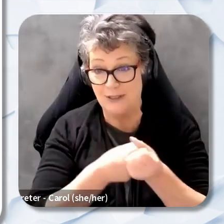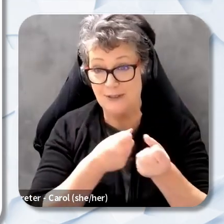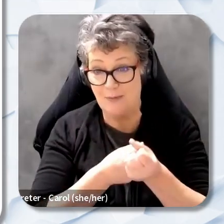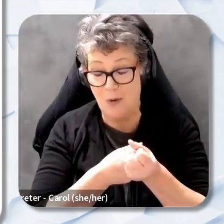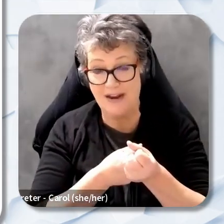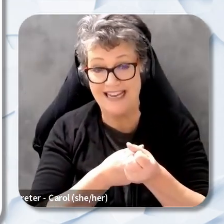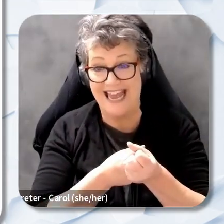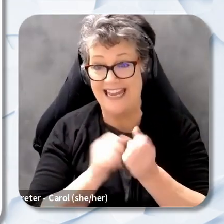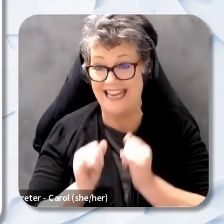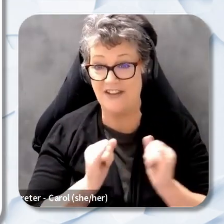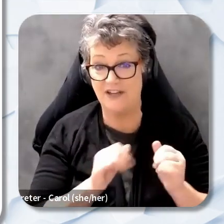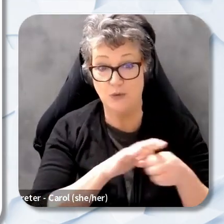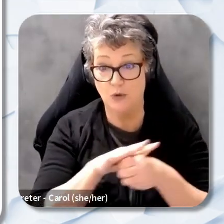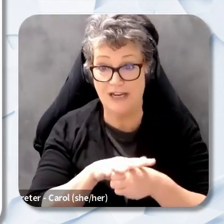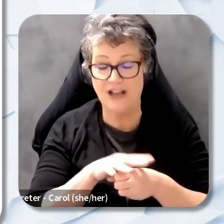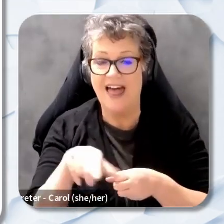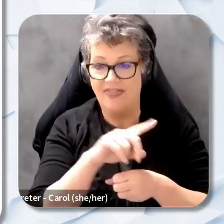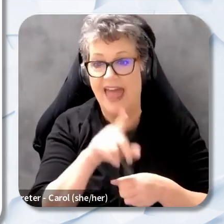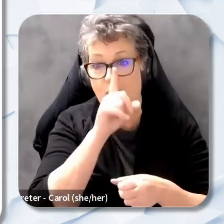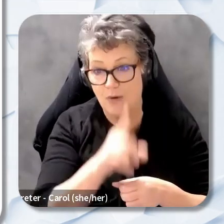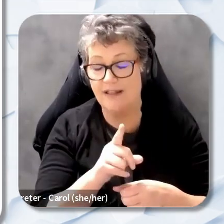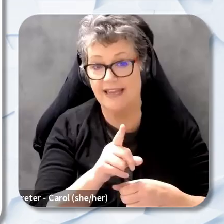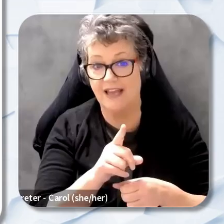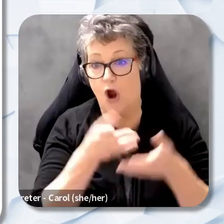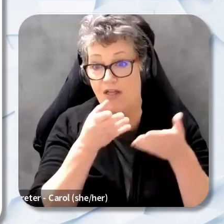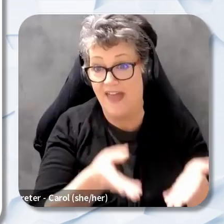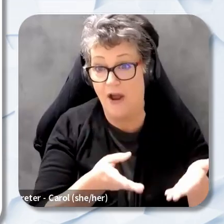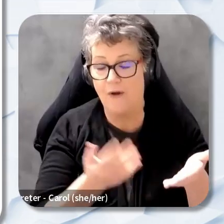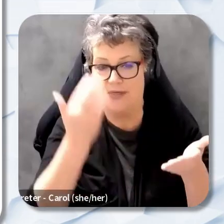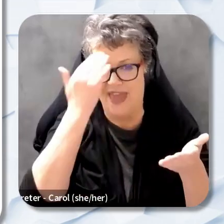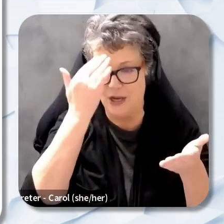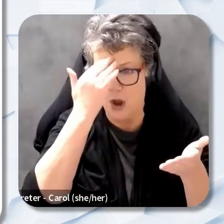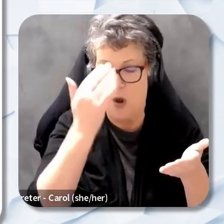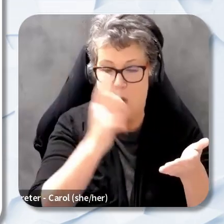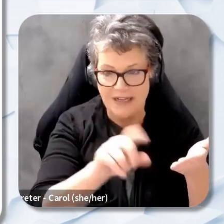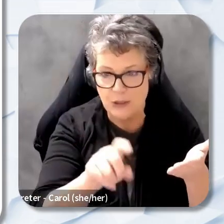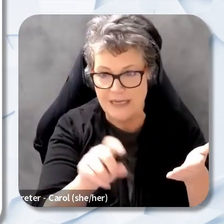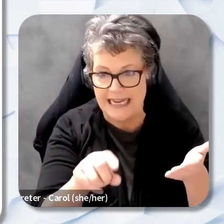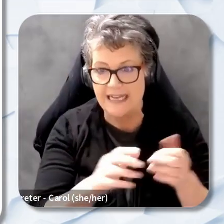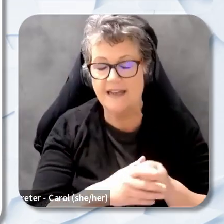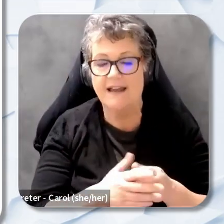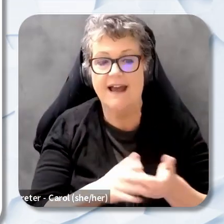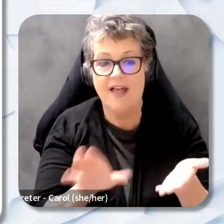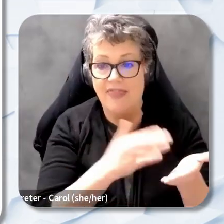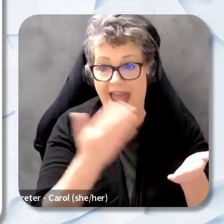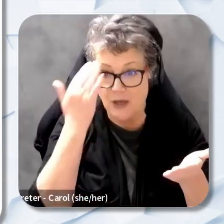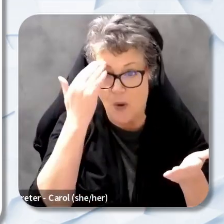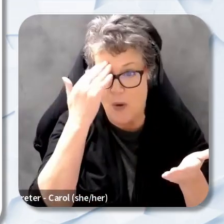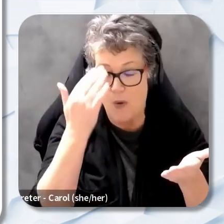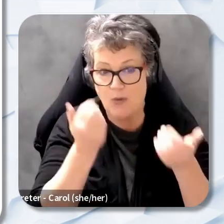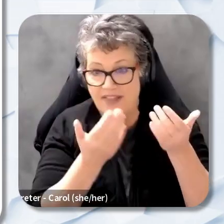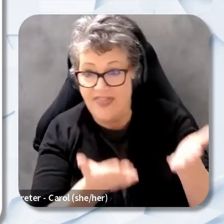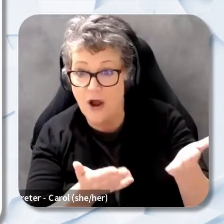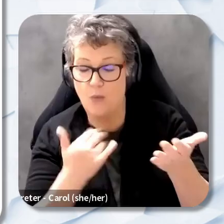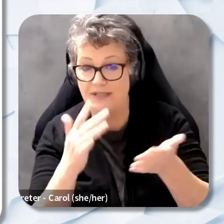in individual regions because they really are on the ground. They know what is needed. They know what is there and